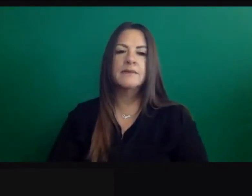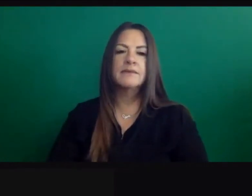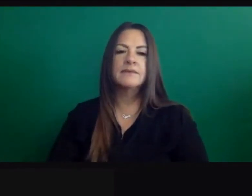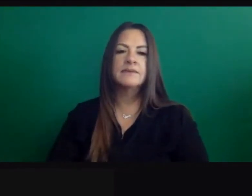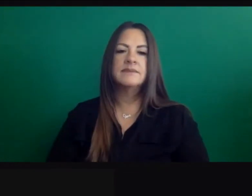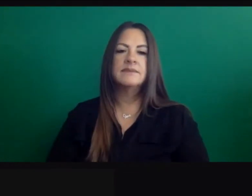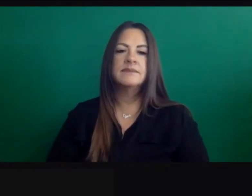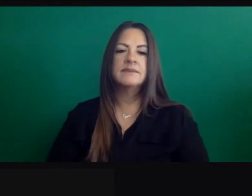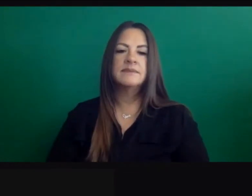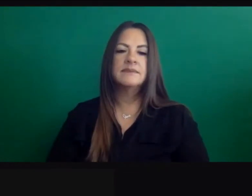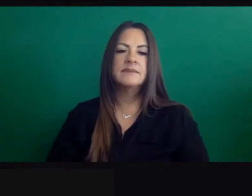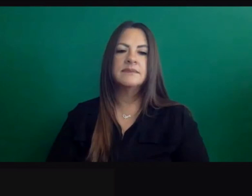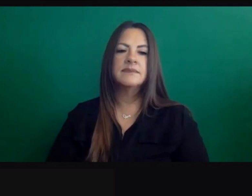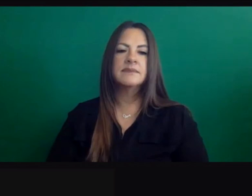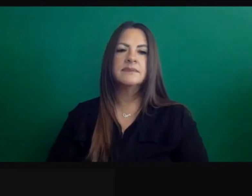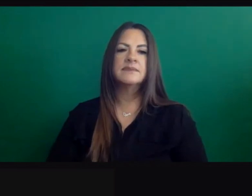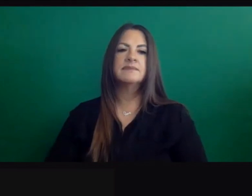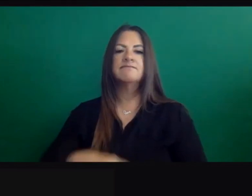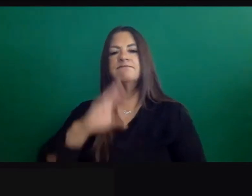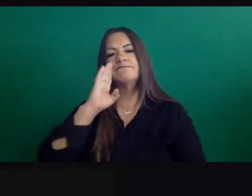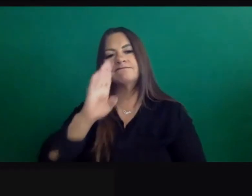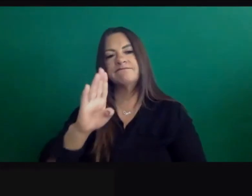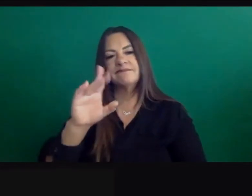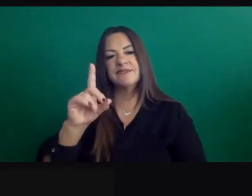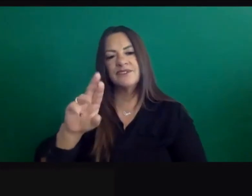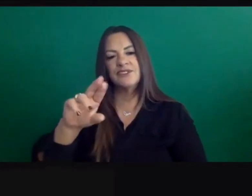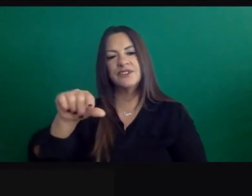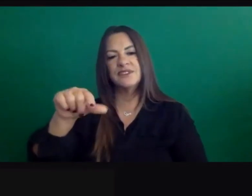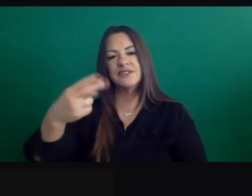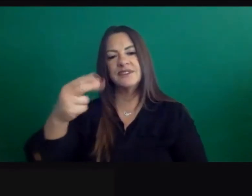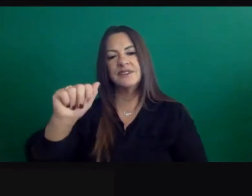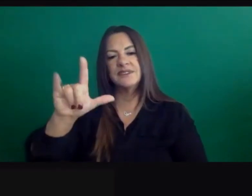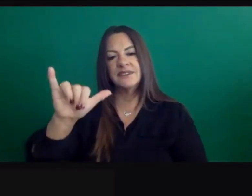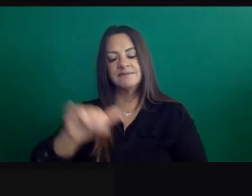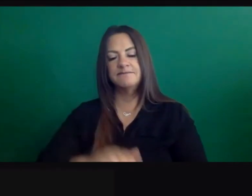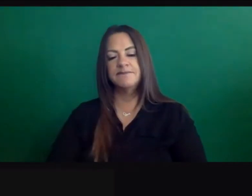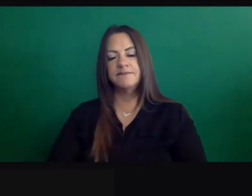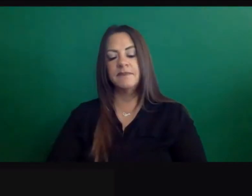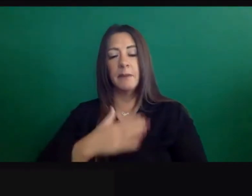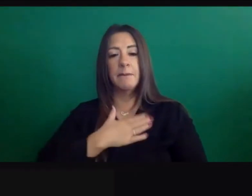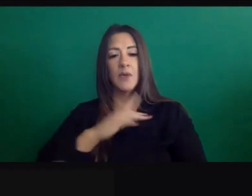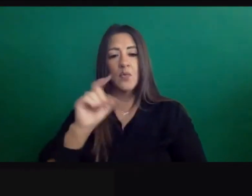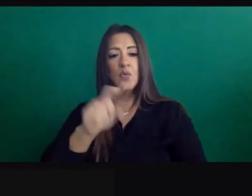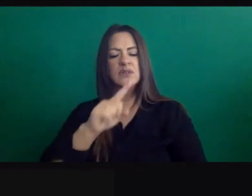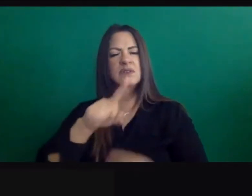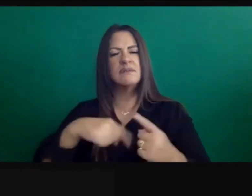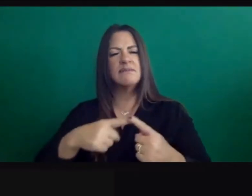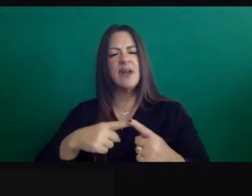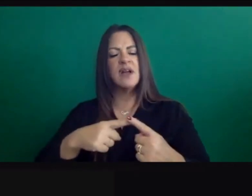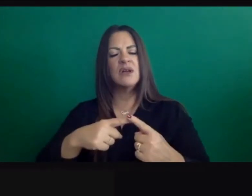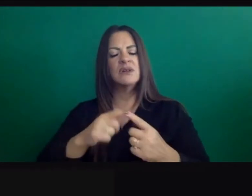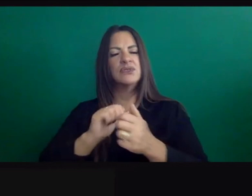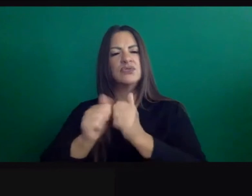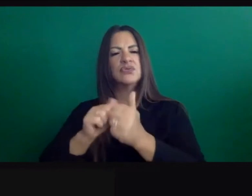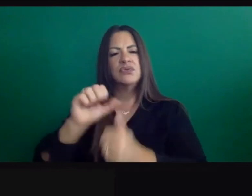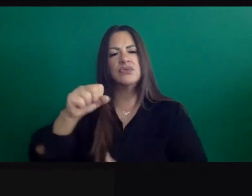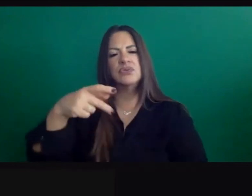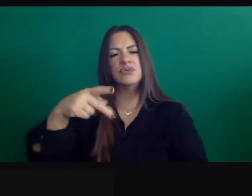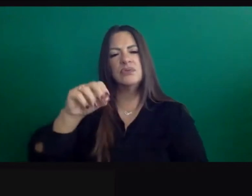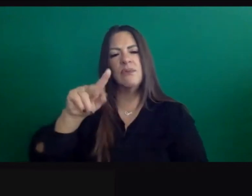Hi, Dr. Ghaly. Thank you for answering our questions today. I have a question about youth sports.